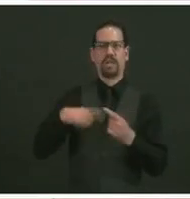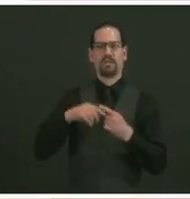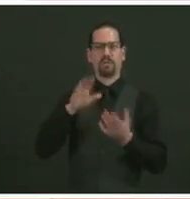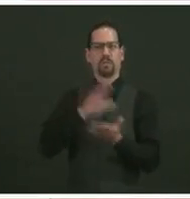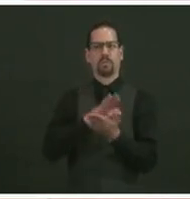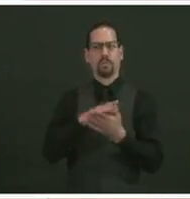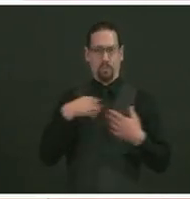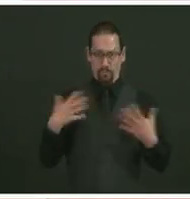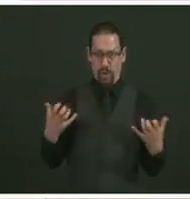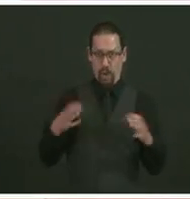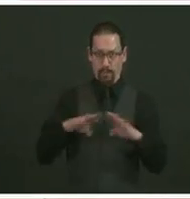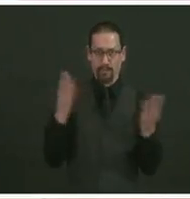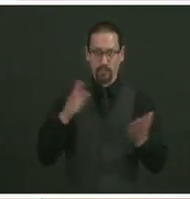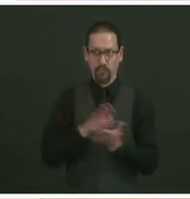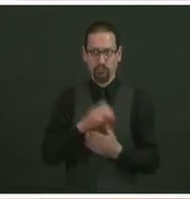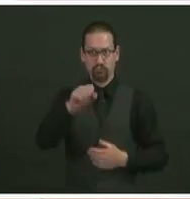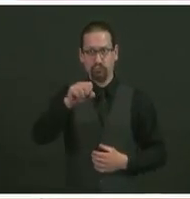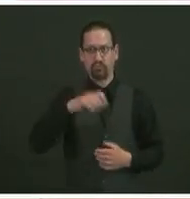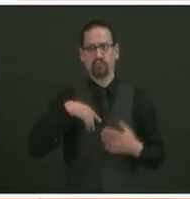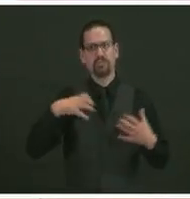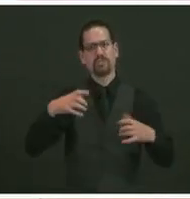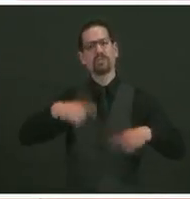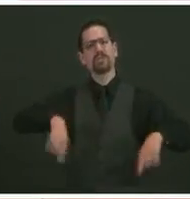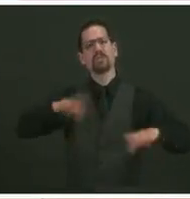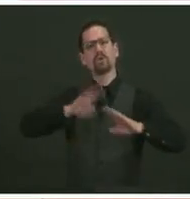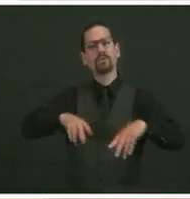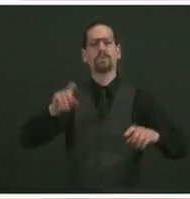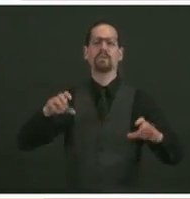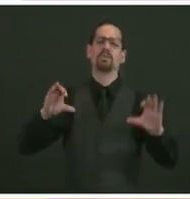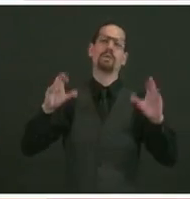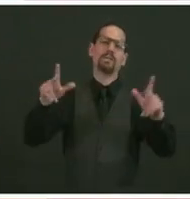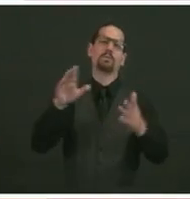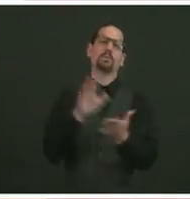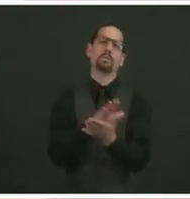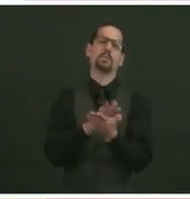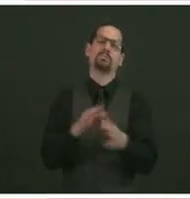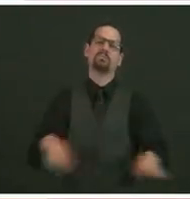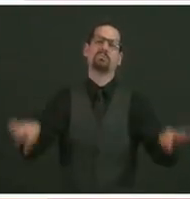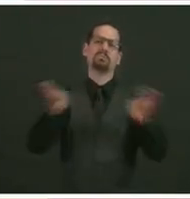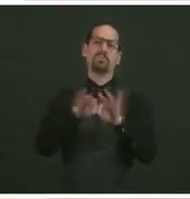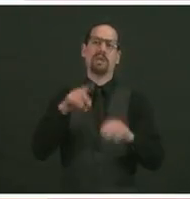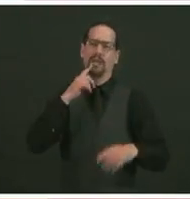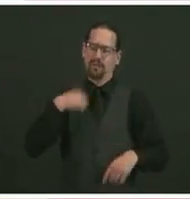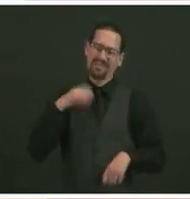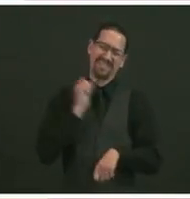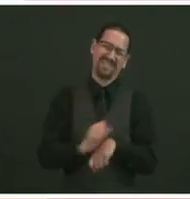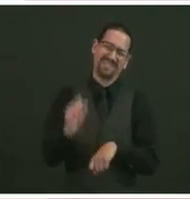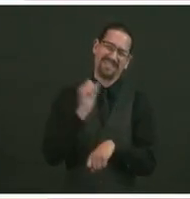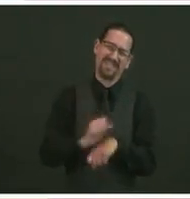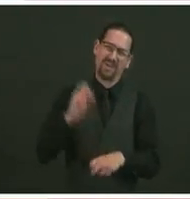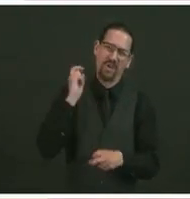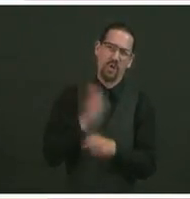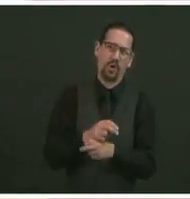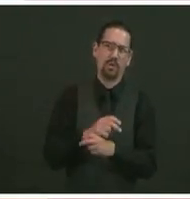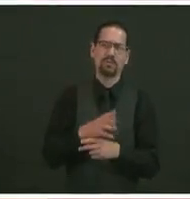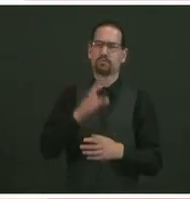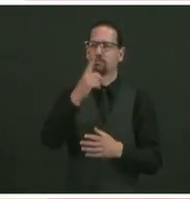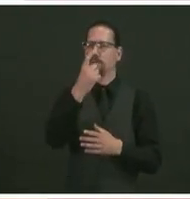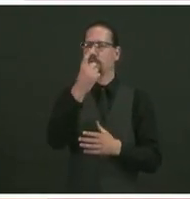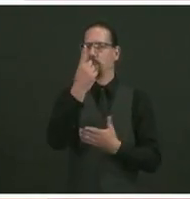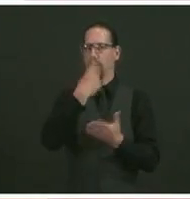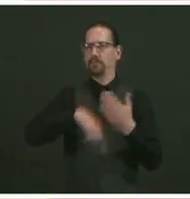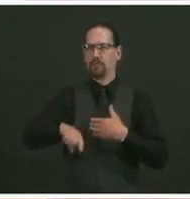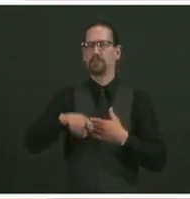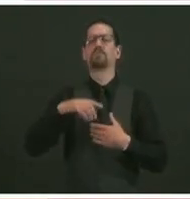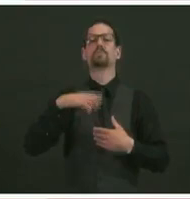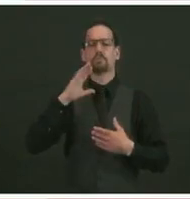So we're working really hard, and if you just give me another week, I'll come back to you with the details. But the